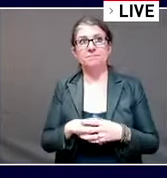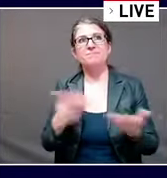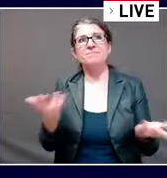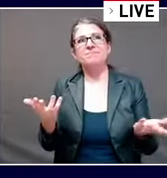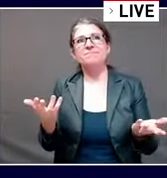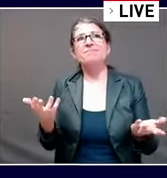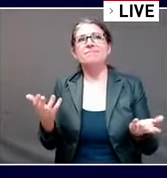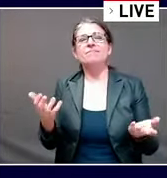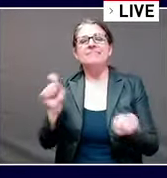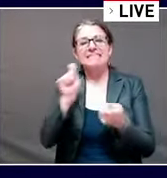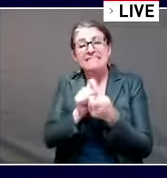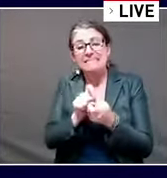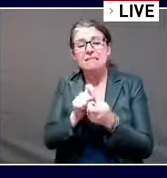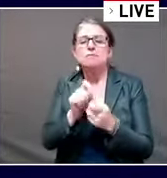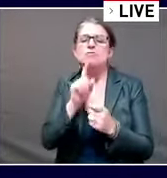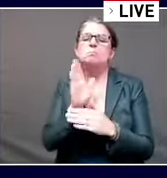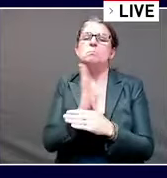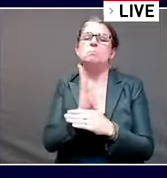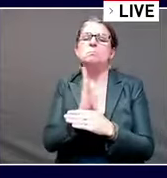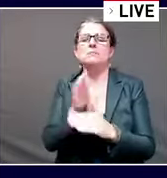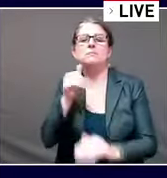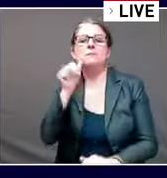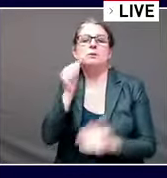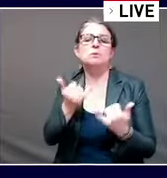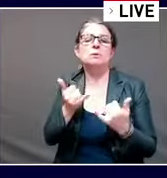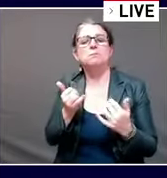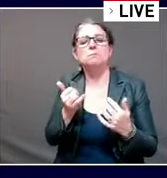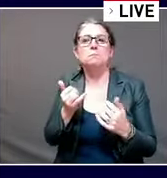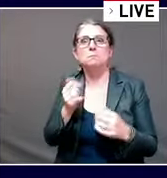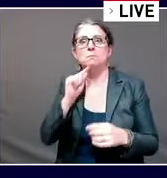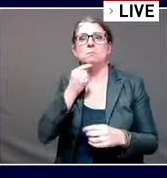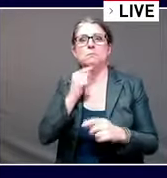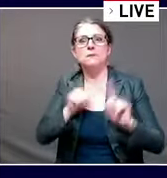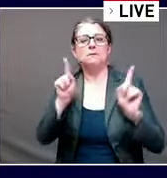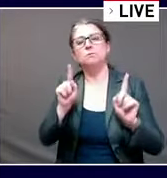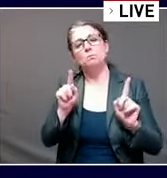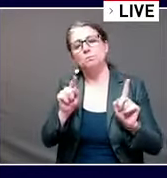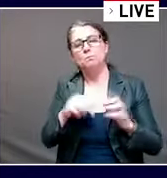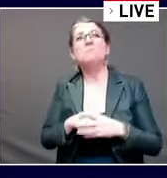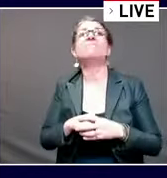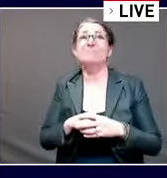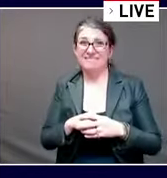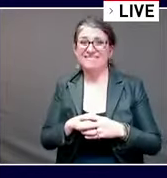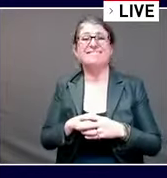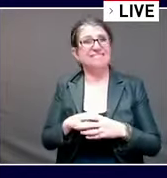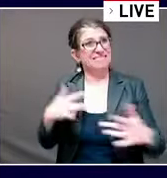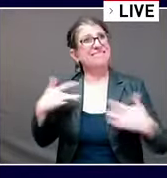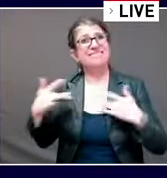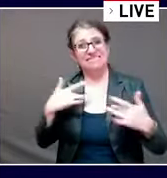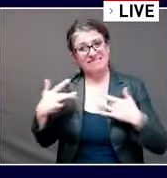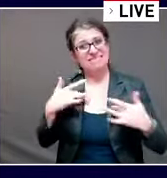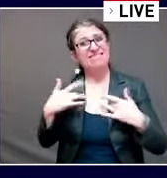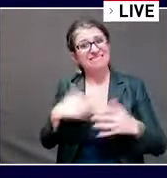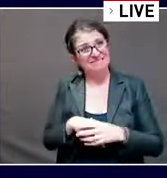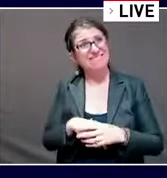the past week. We are continuing to make testing available in different venues, as we've talked about, and